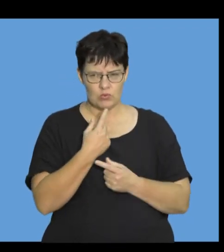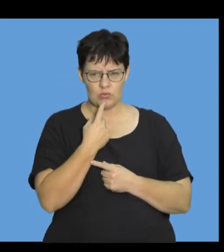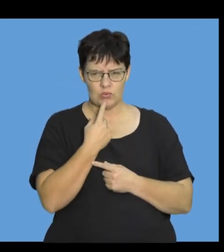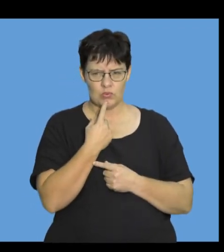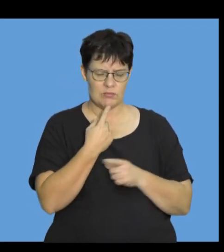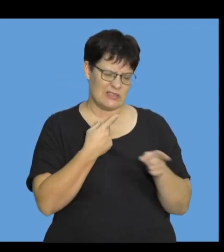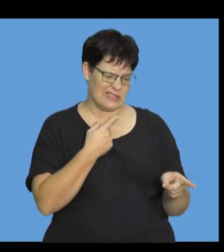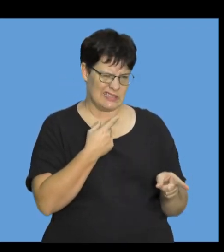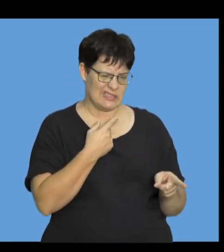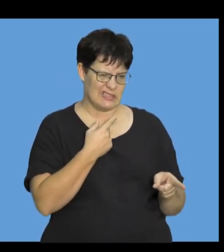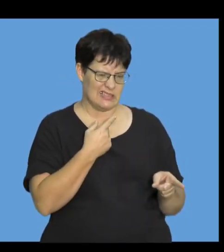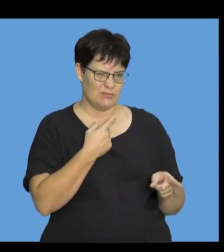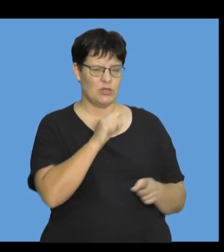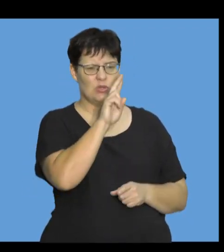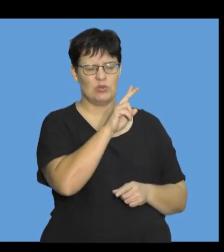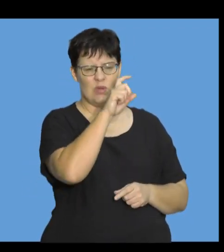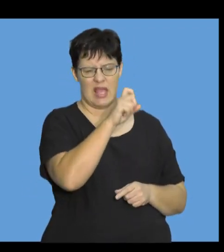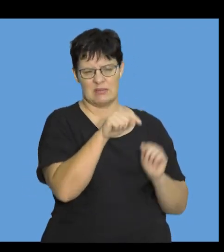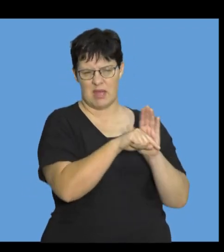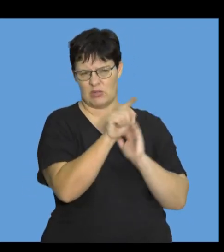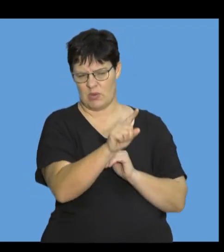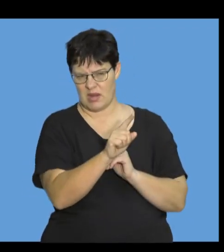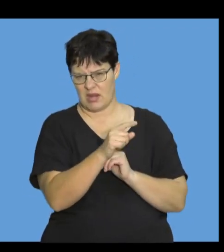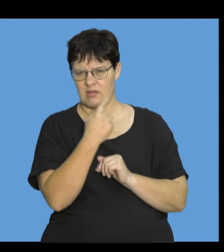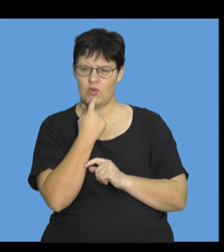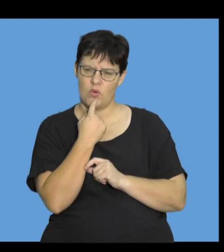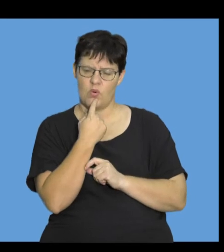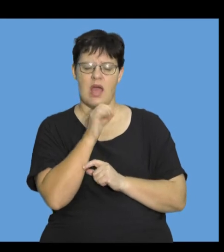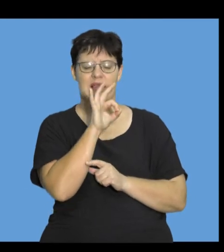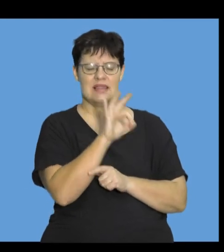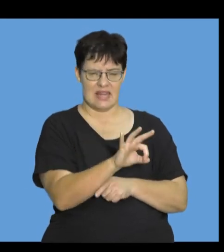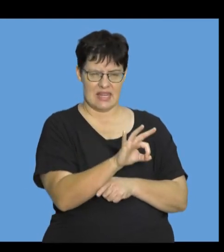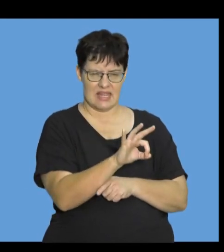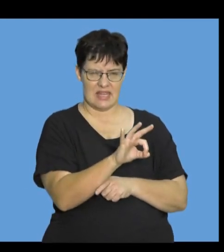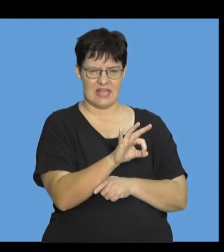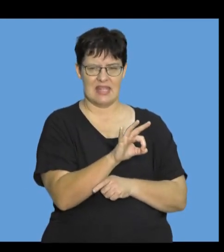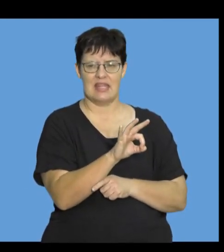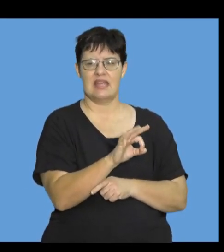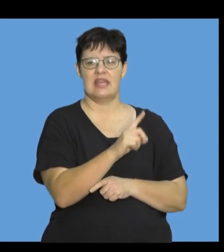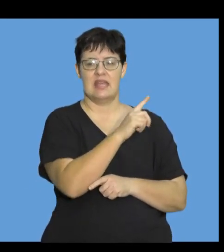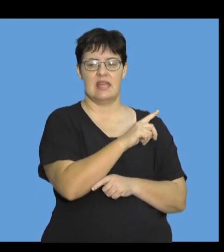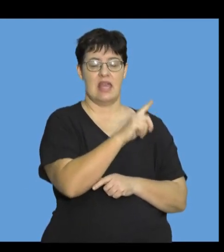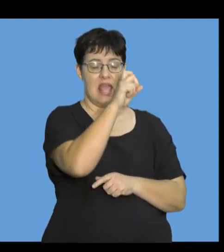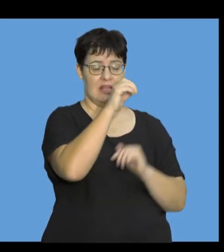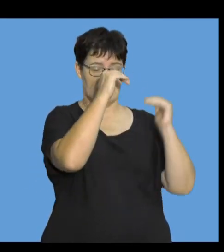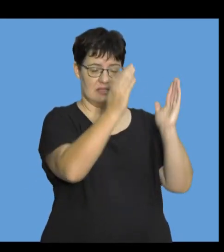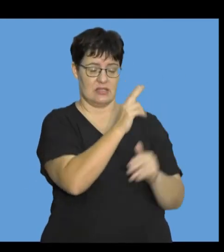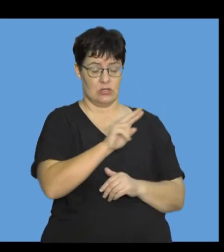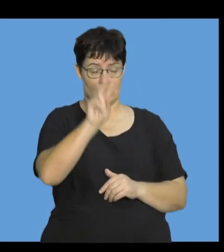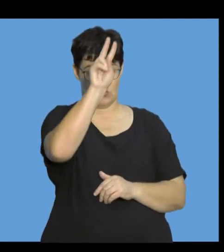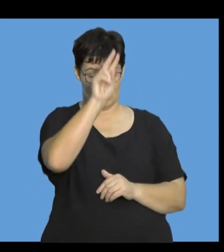do that, this will make it 2x minus 1. So I will just make it 3 to the exponent of